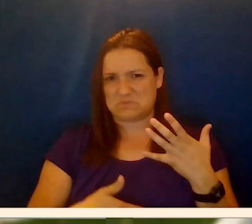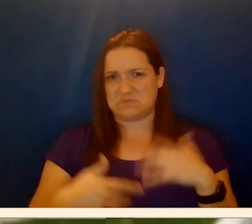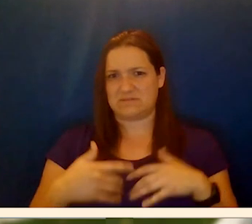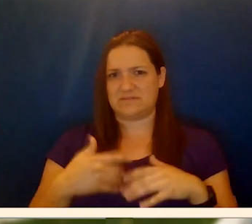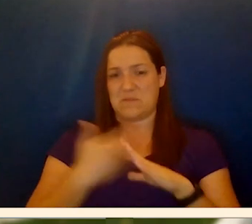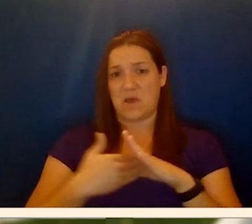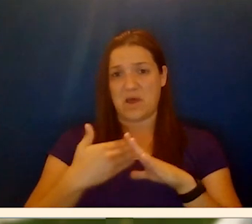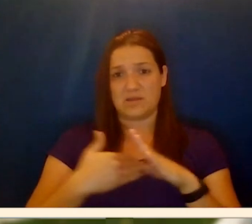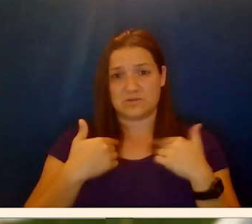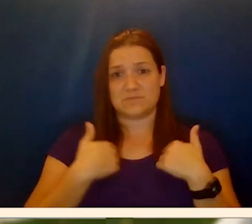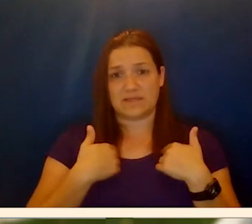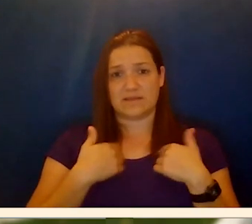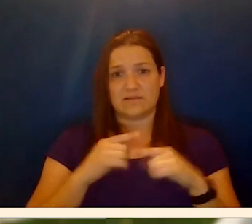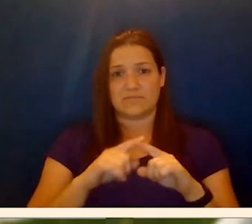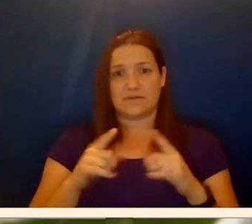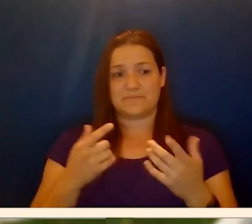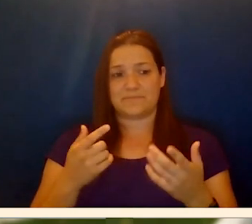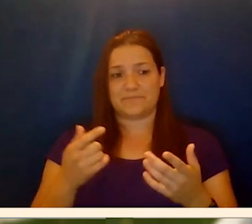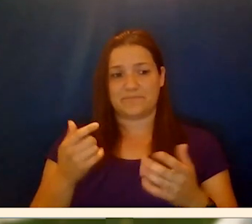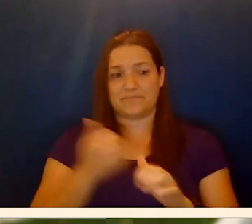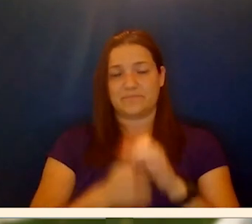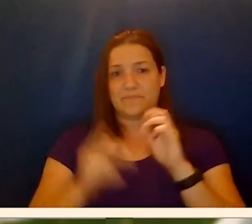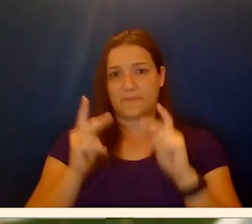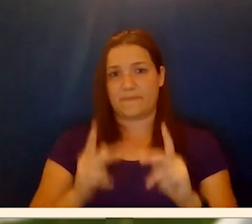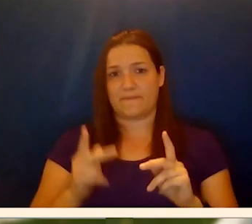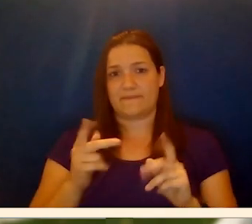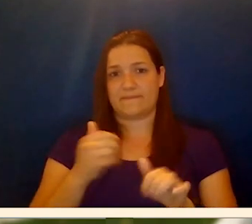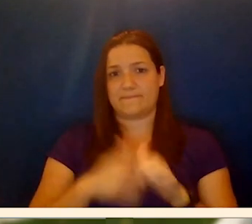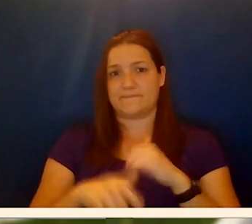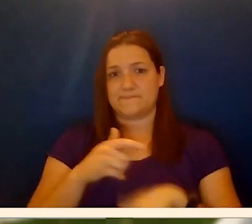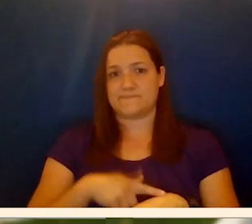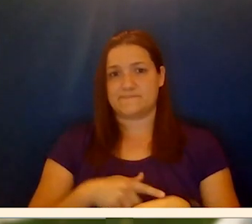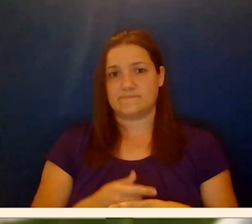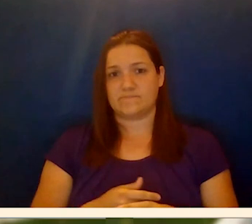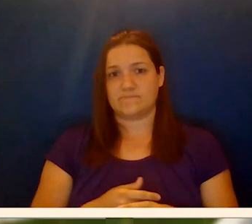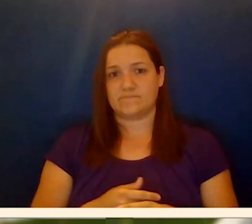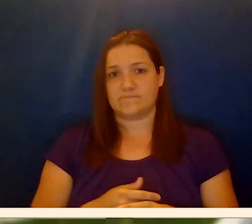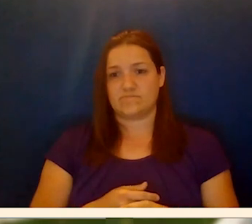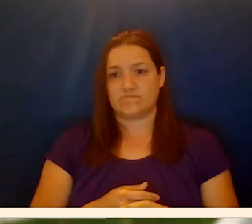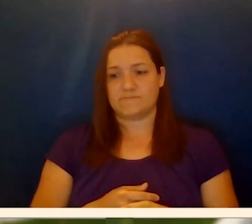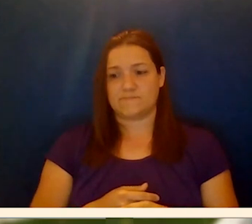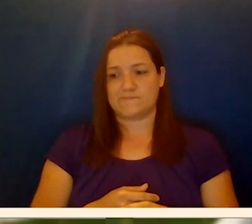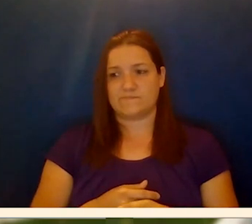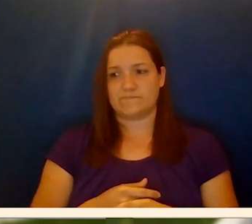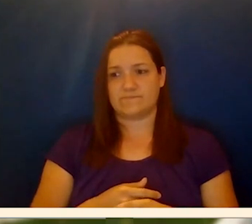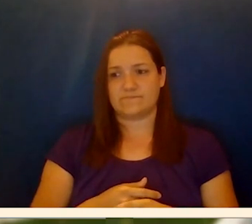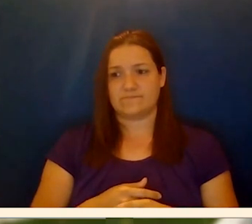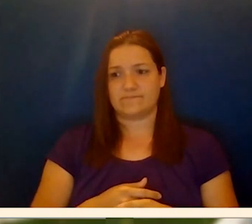And but it's that, every person, every time. And I don't begin to